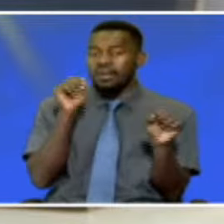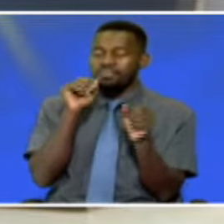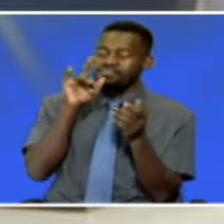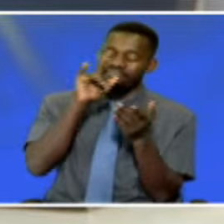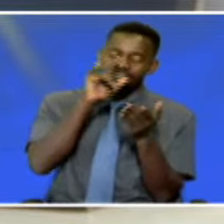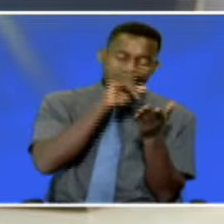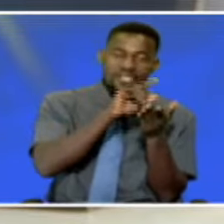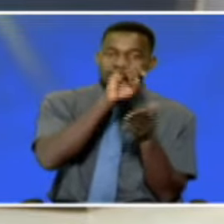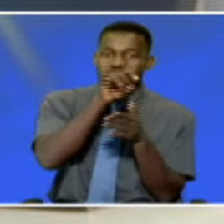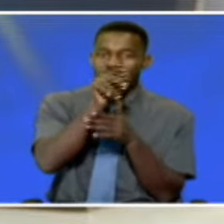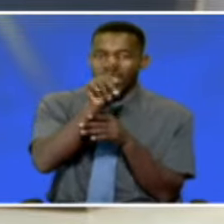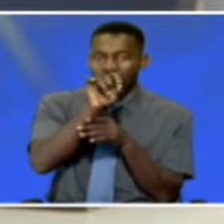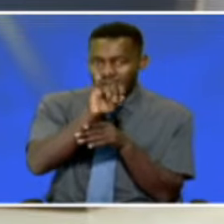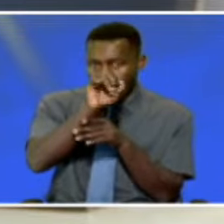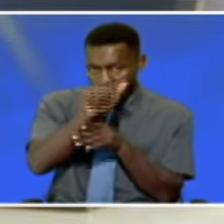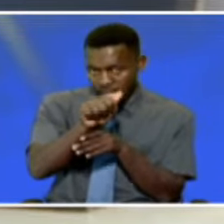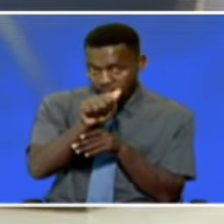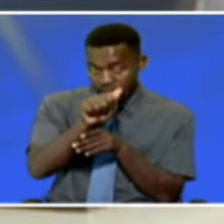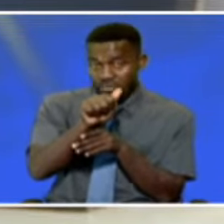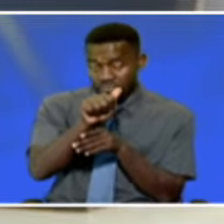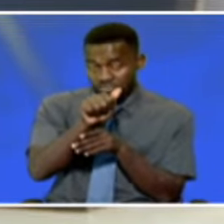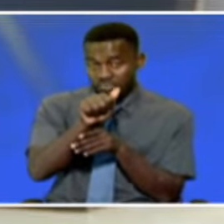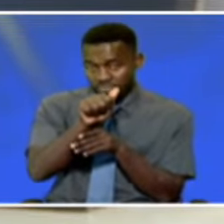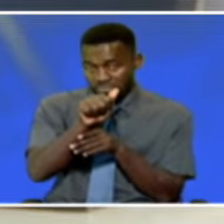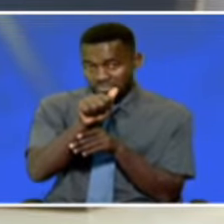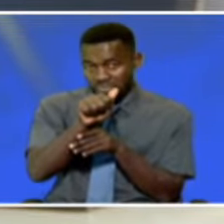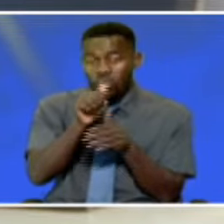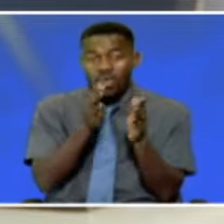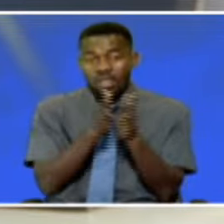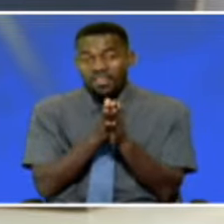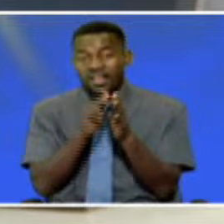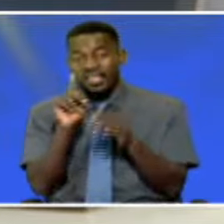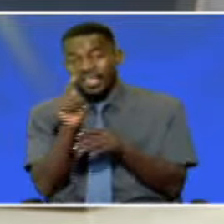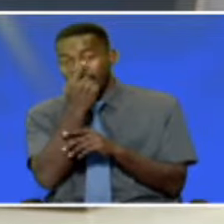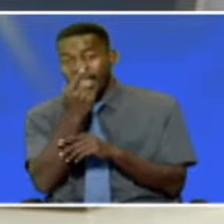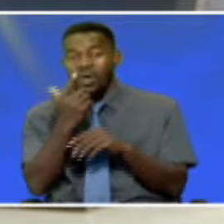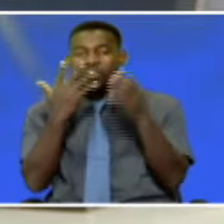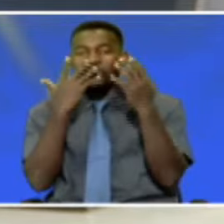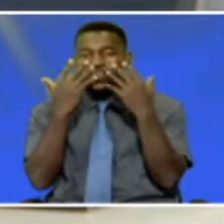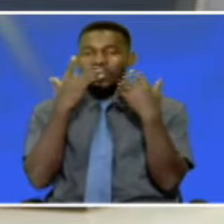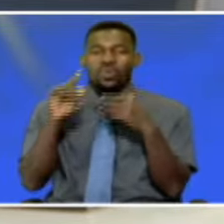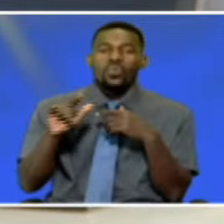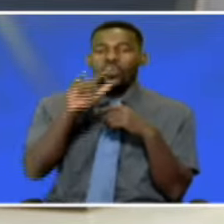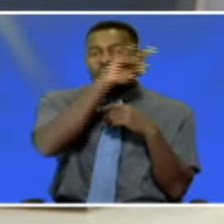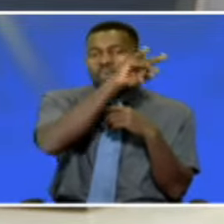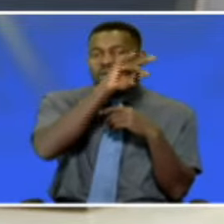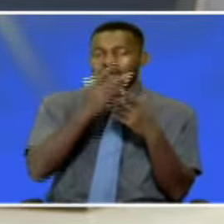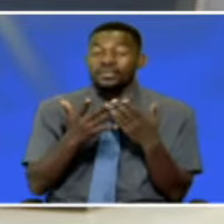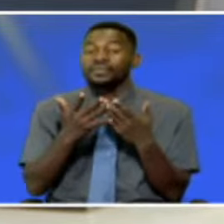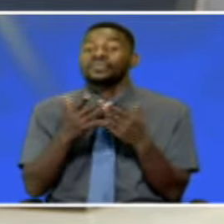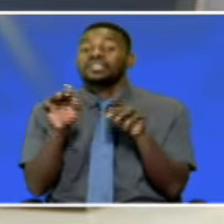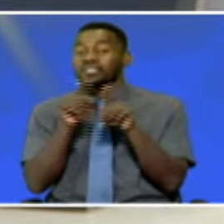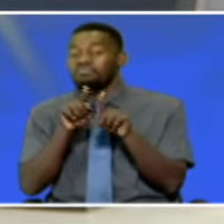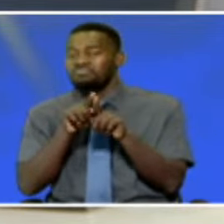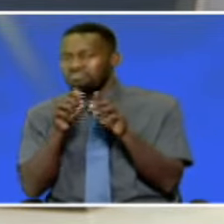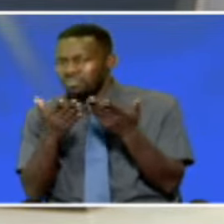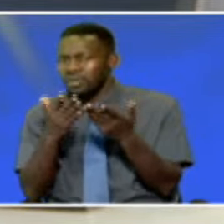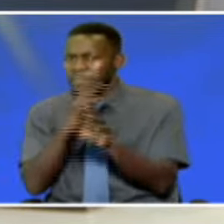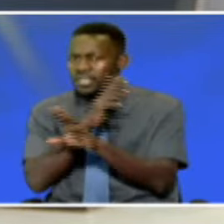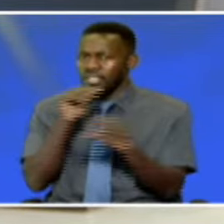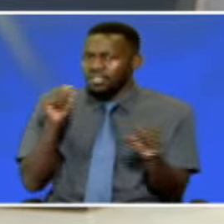International Airport aboard a Kenya Airways plane. While in Switzerland, President Ruto advocated for a reformed,